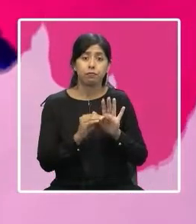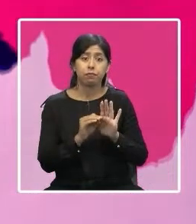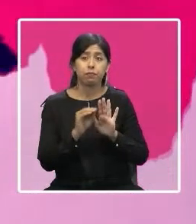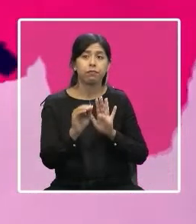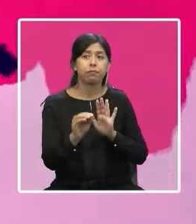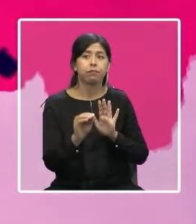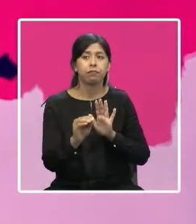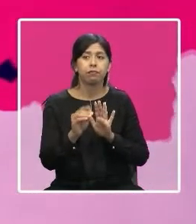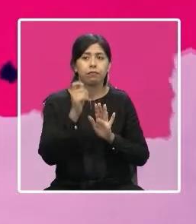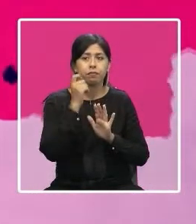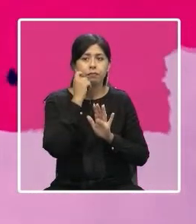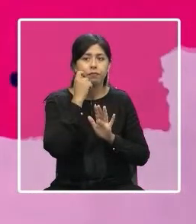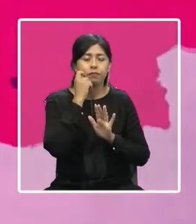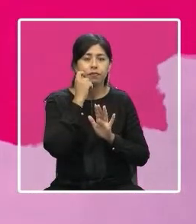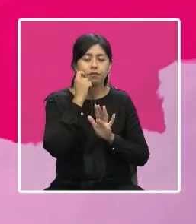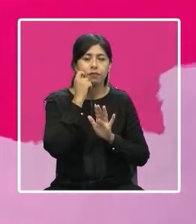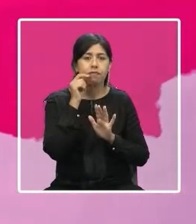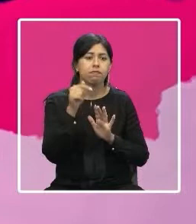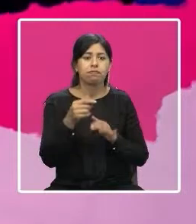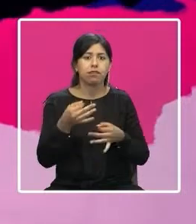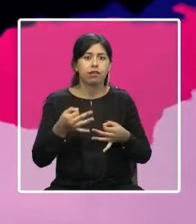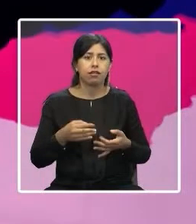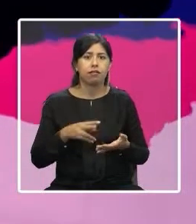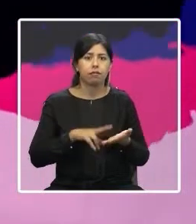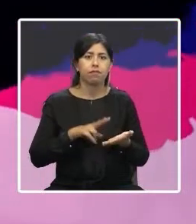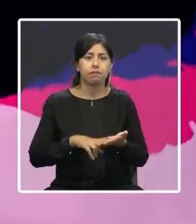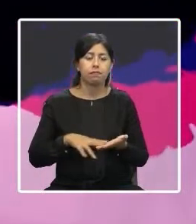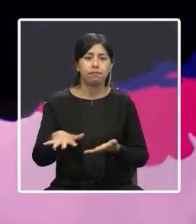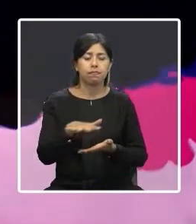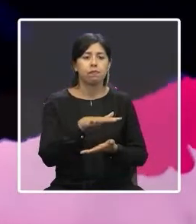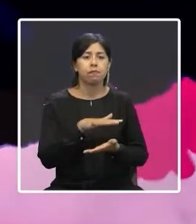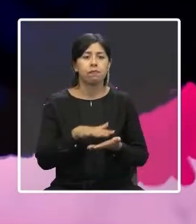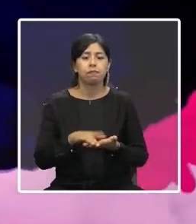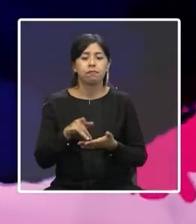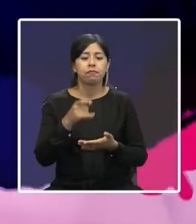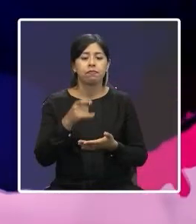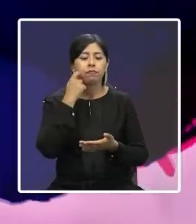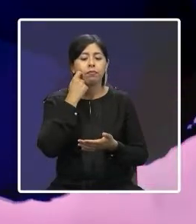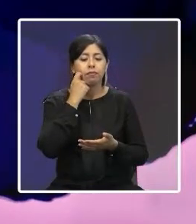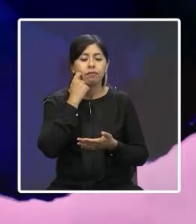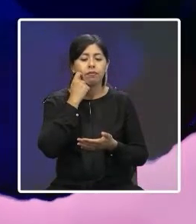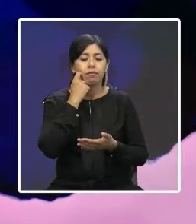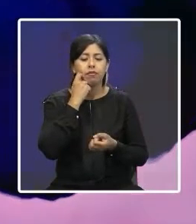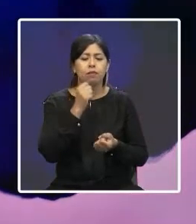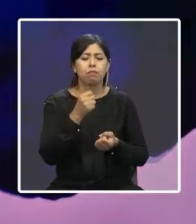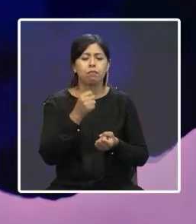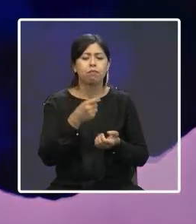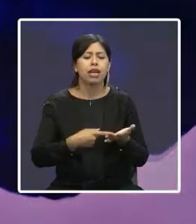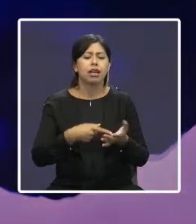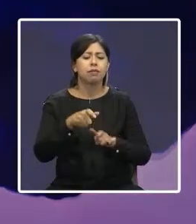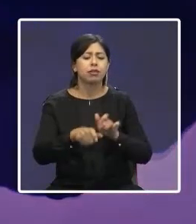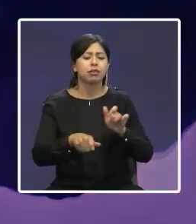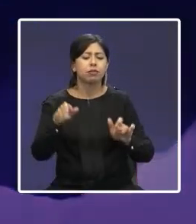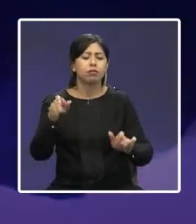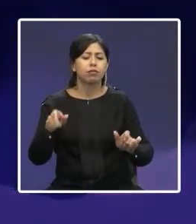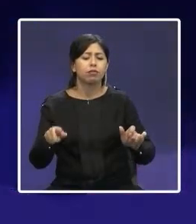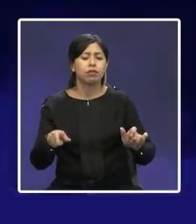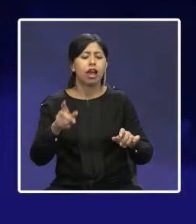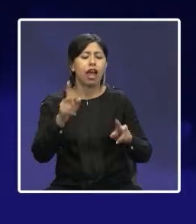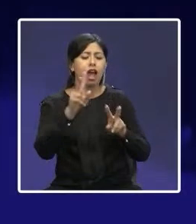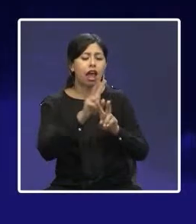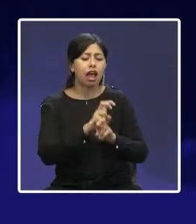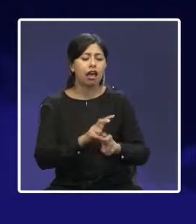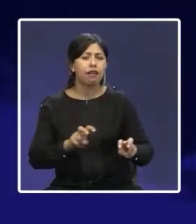and behaviors of thousands of people in the field of education, arts, gaming, gambling, marketing, work, and so on, in the